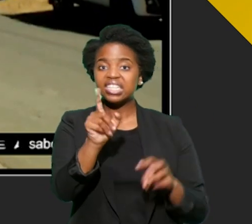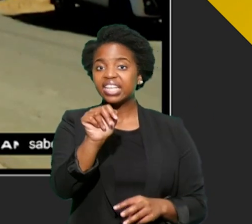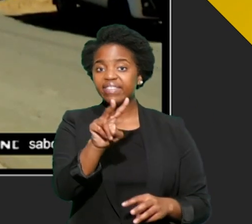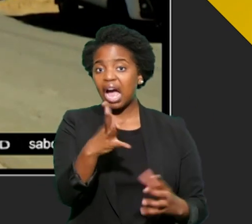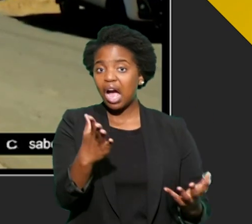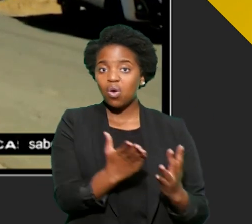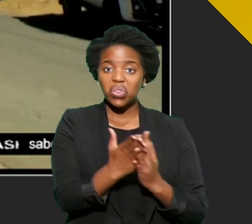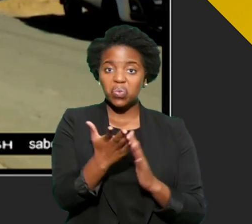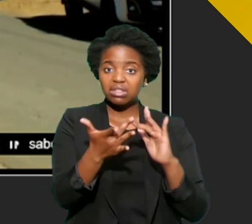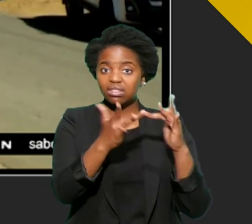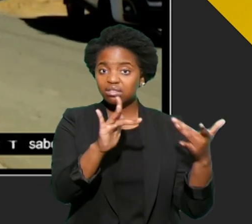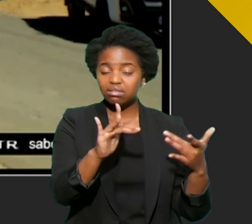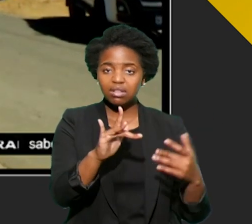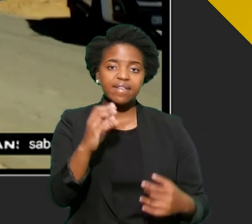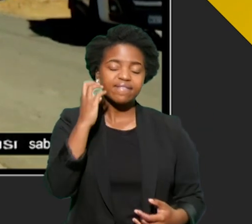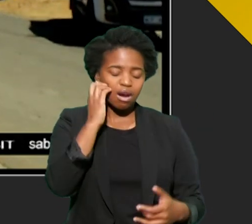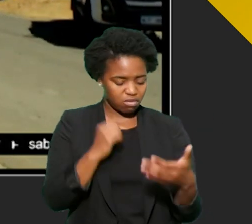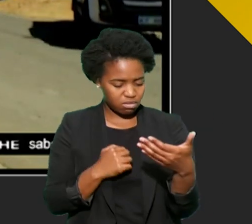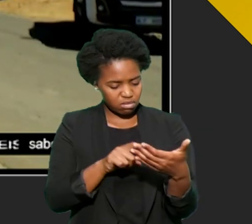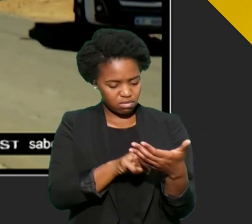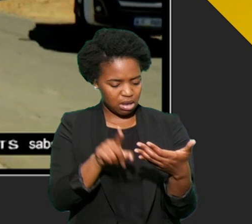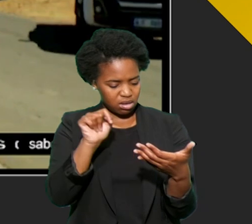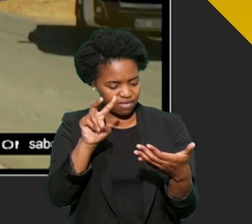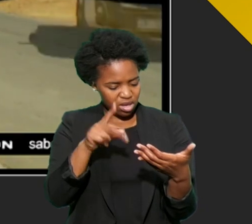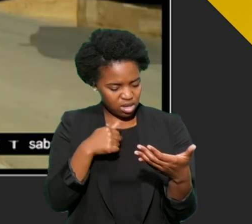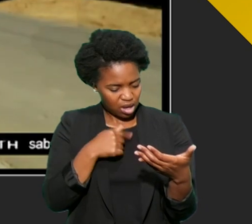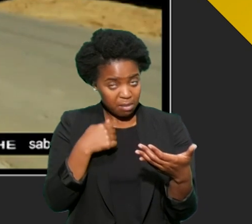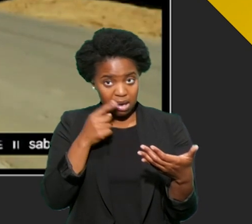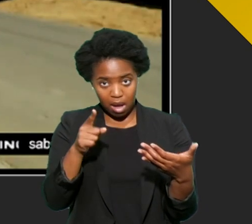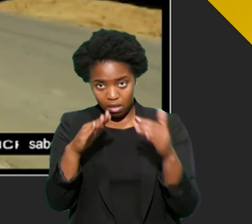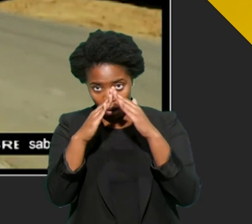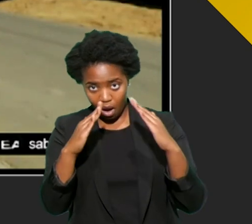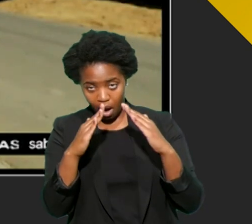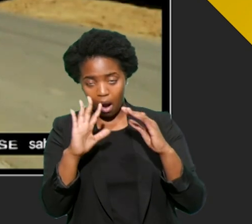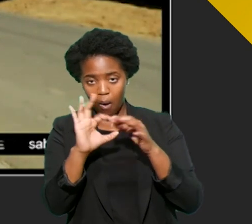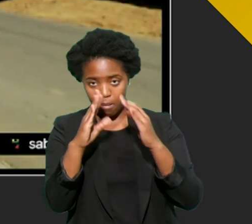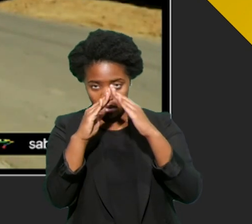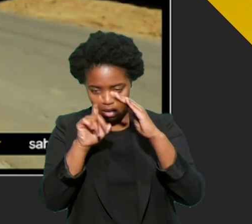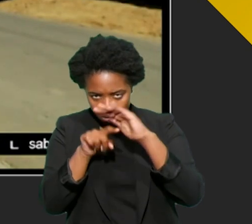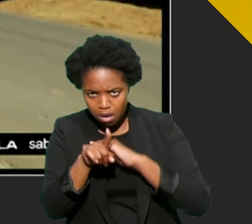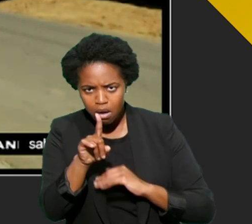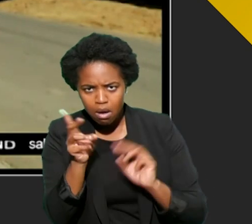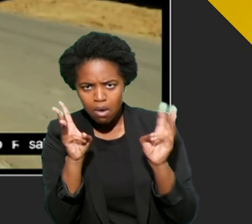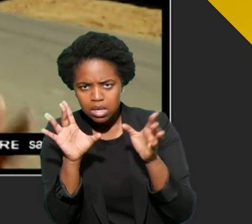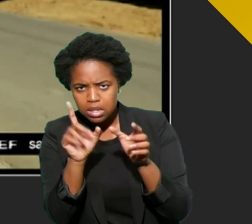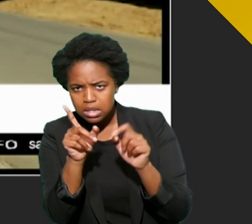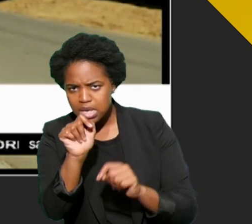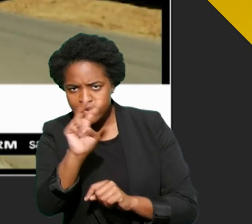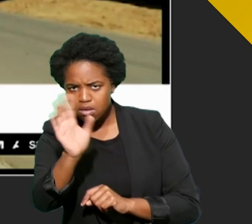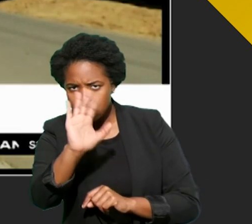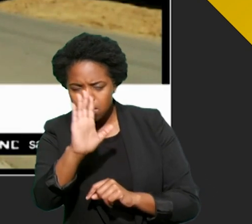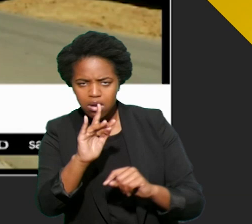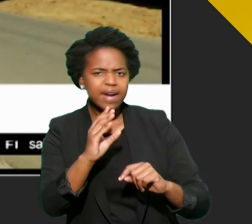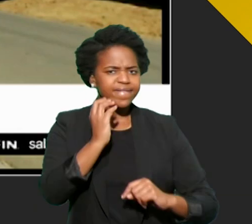television using my phone. I don't have to be at home anymore. So if you can realize things